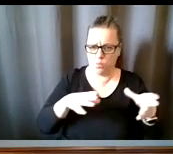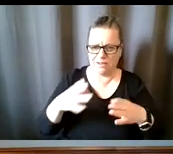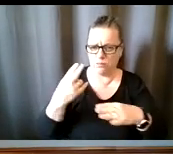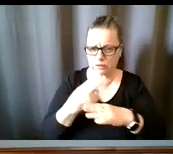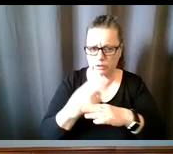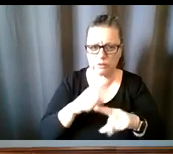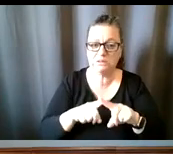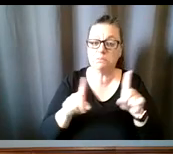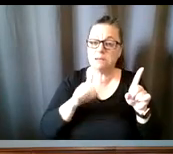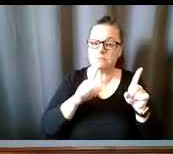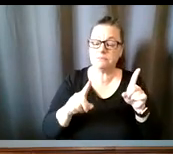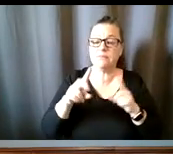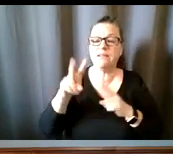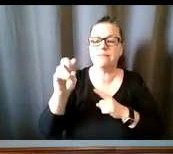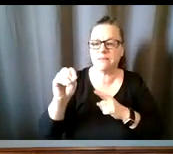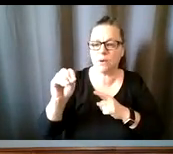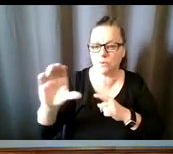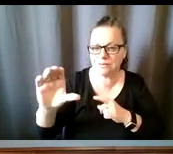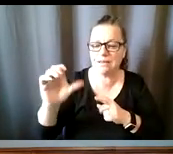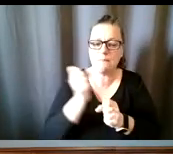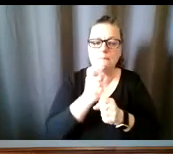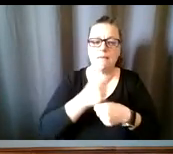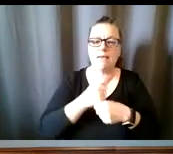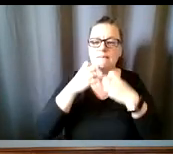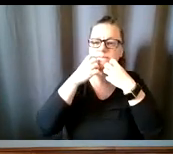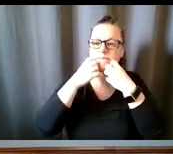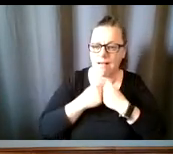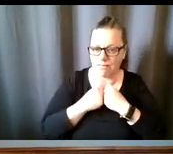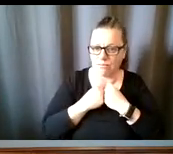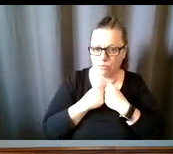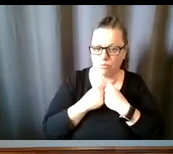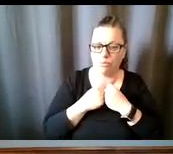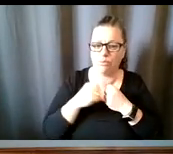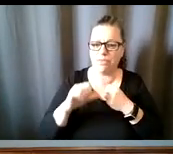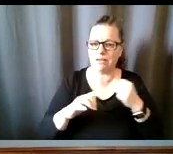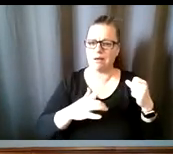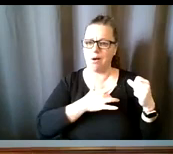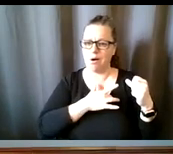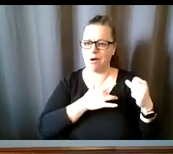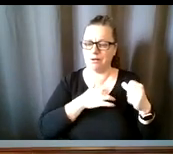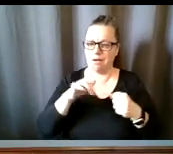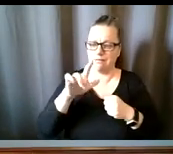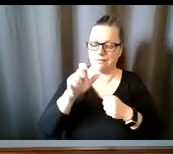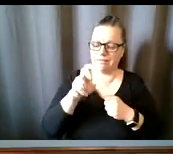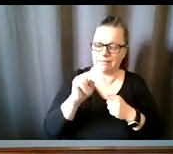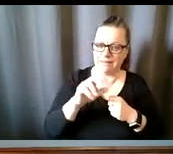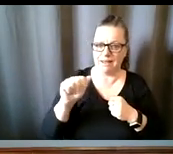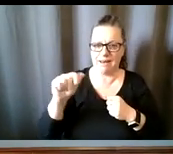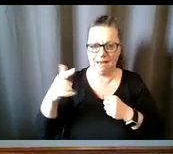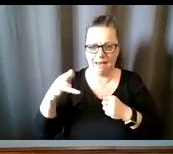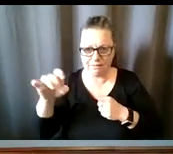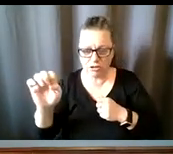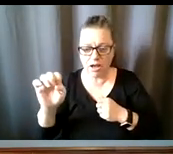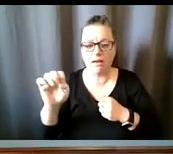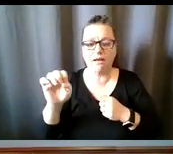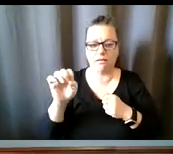in essence, voice of the customer is about creating value for the customer, because that's at the heart of both Lean and Agile. And it's also a tool that both Lean